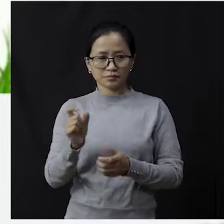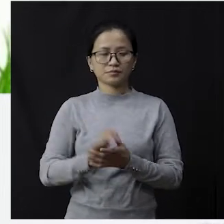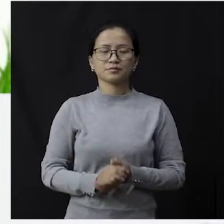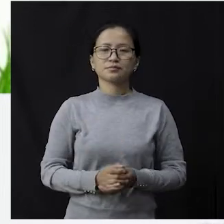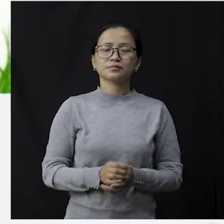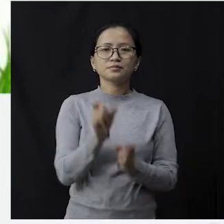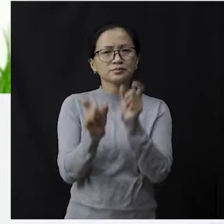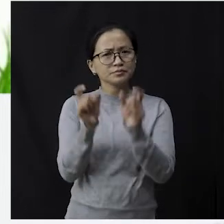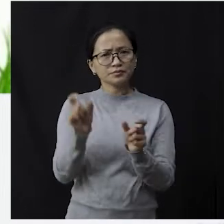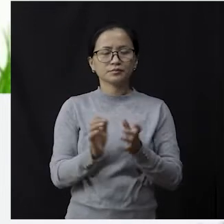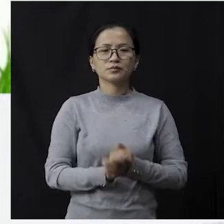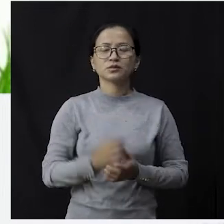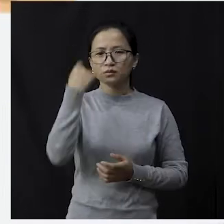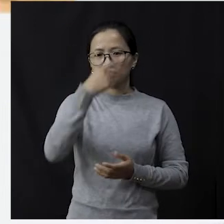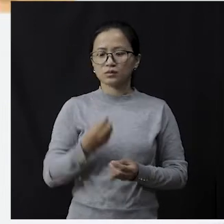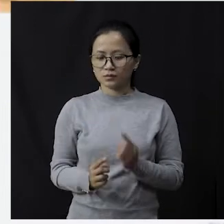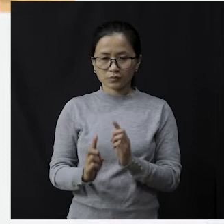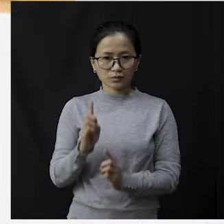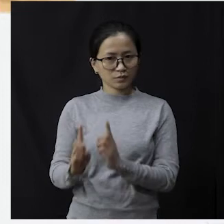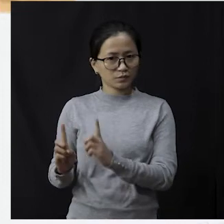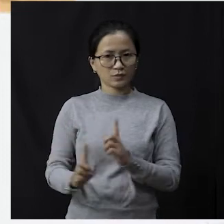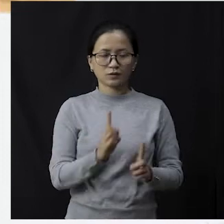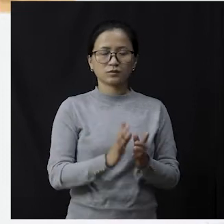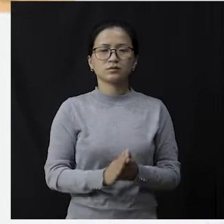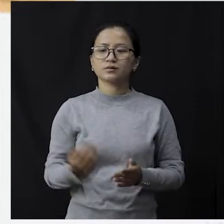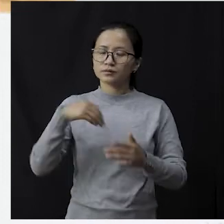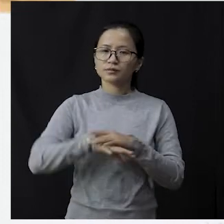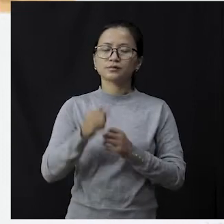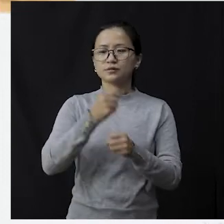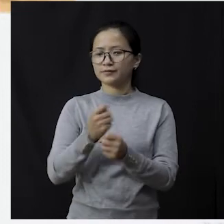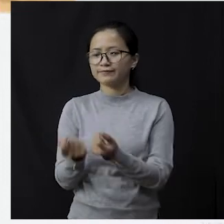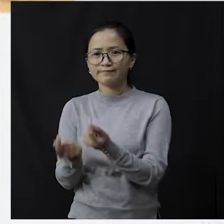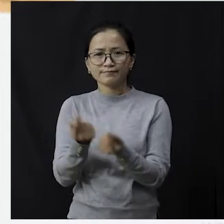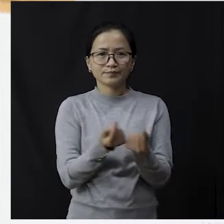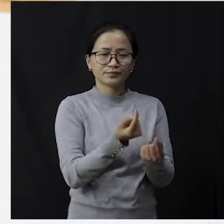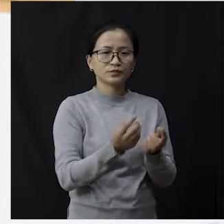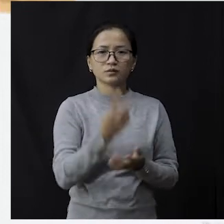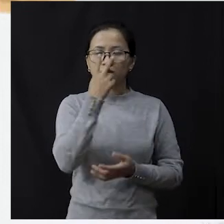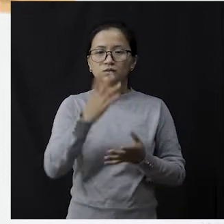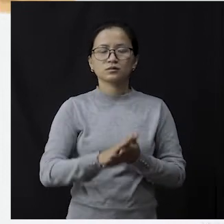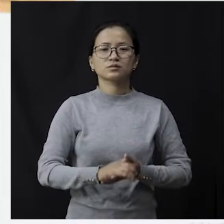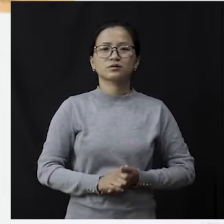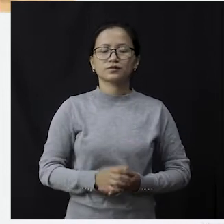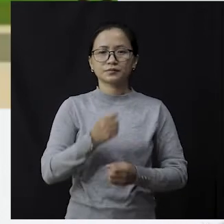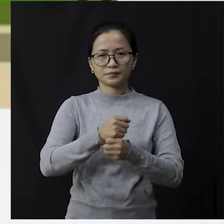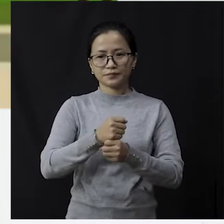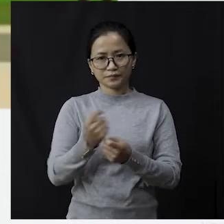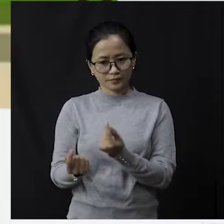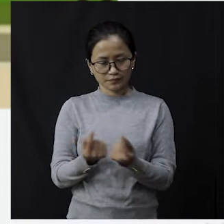a person who grows plants in the garden, who also looks after the